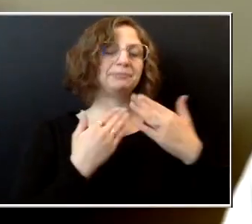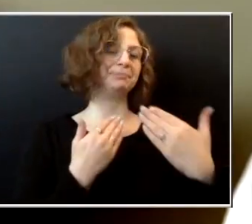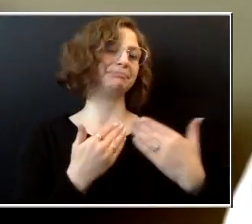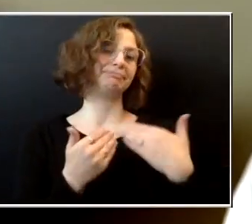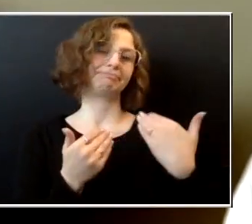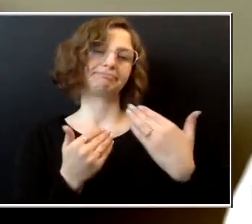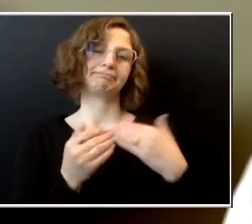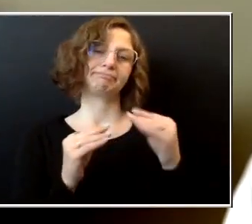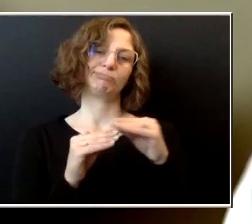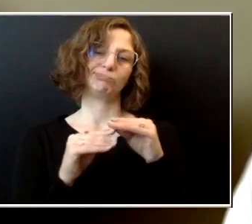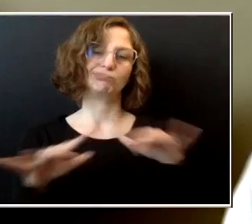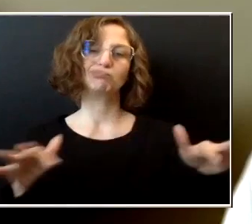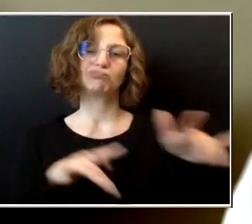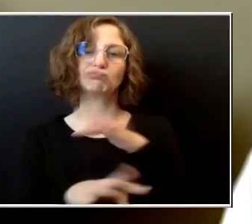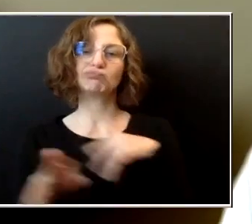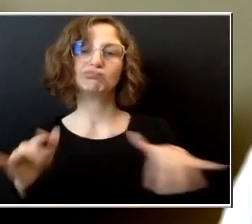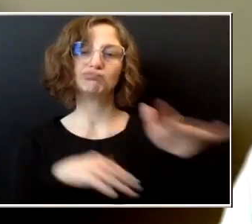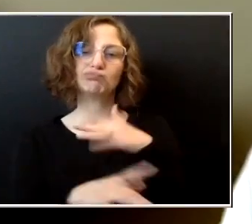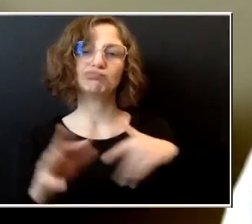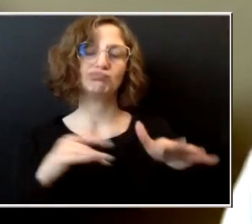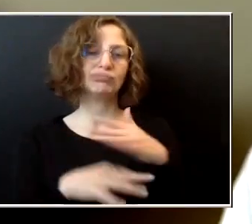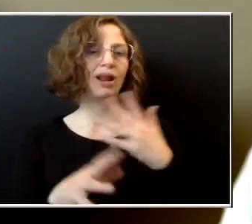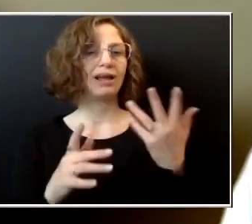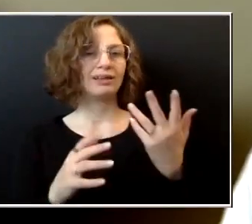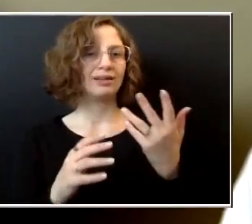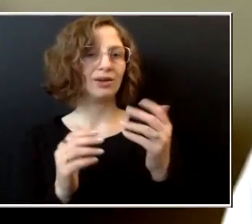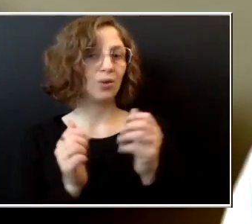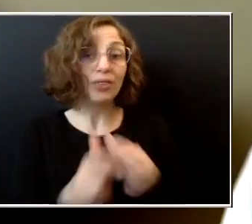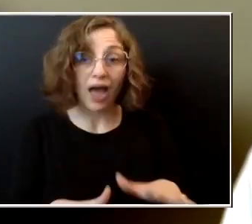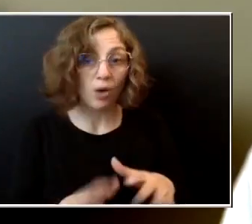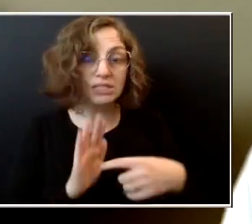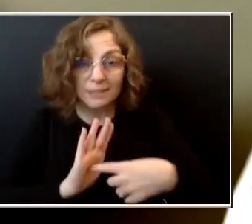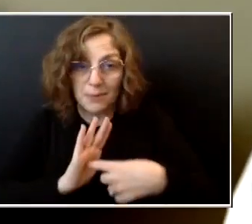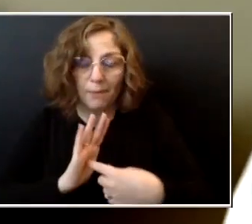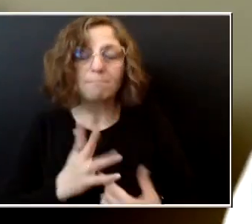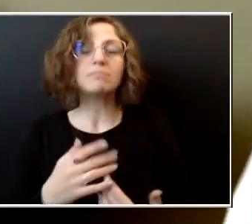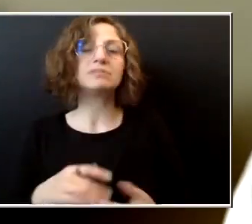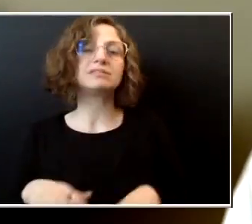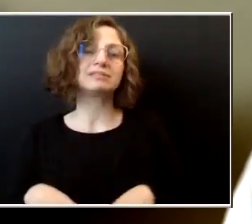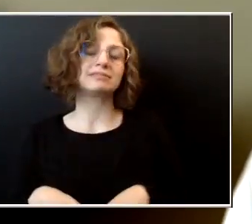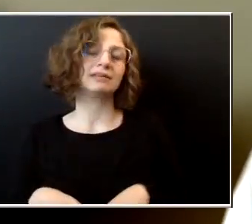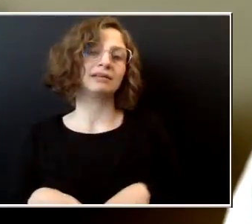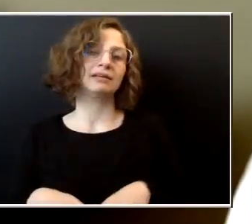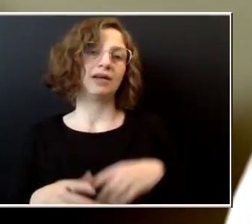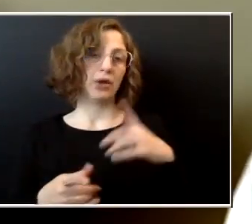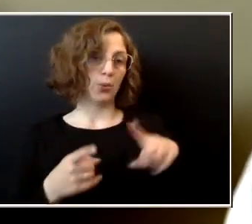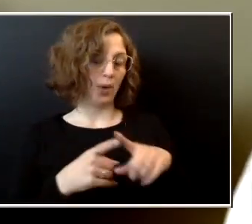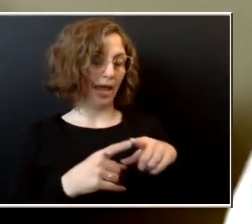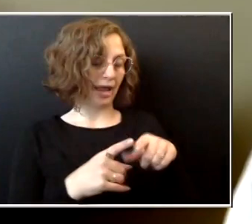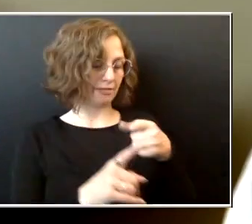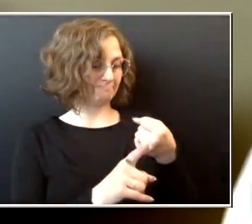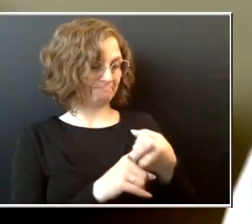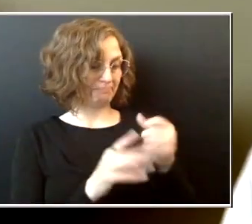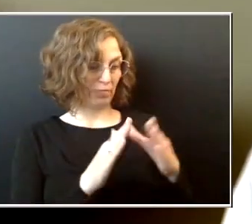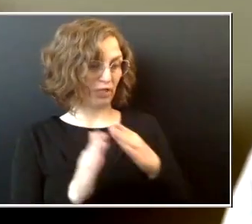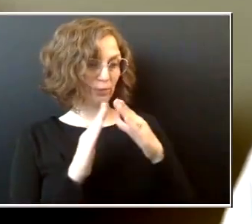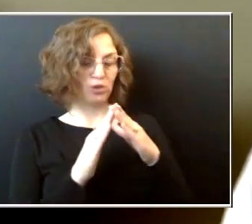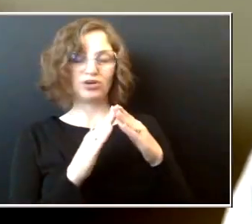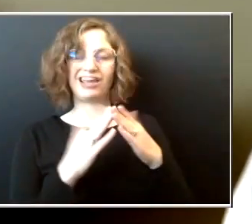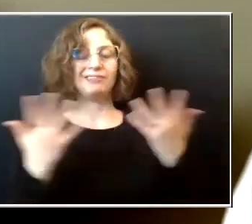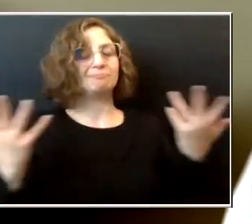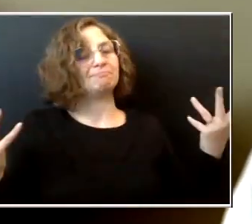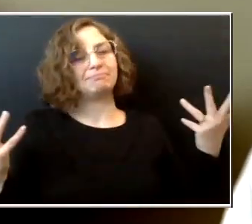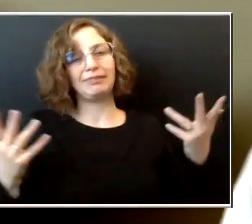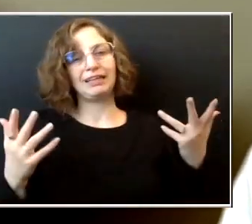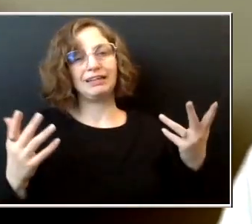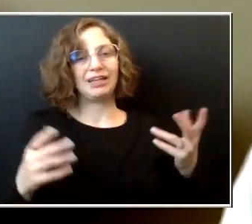spreading when people are not having symptoms, aerosolized or airborne spread. Once it's in the community, that horse is out of the barn. So we can look back